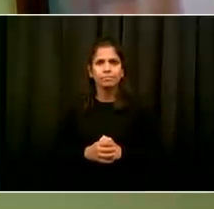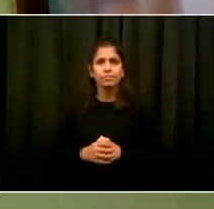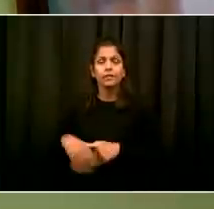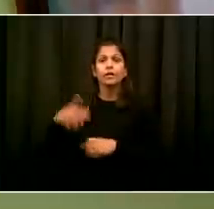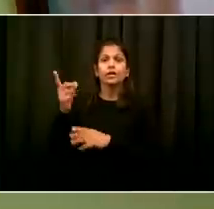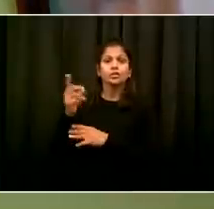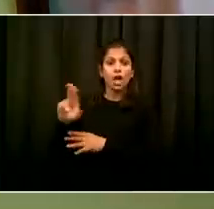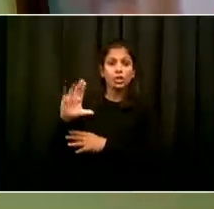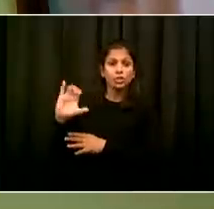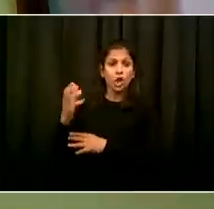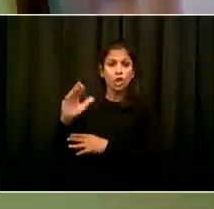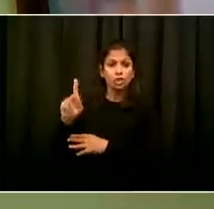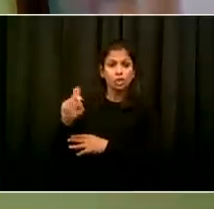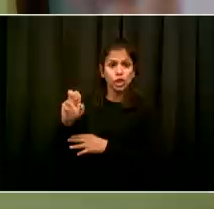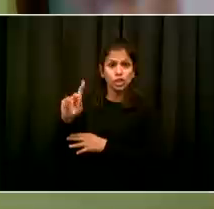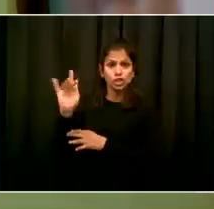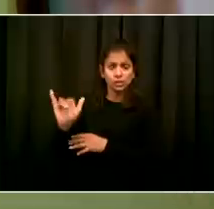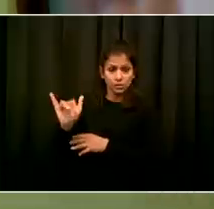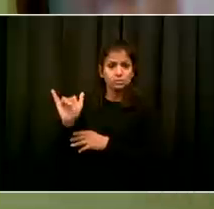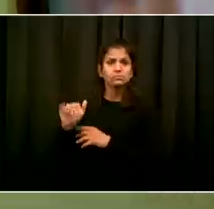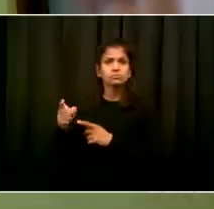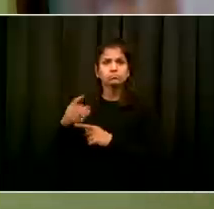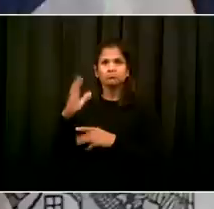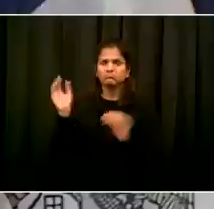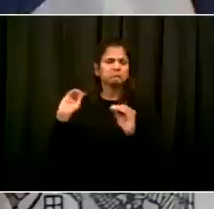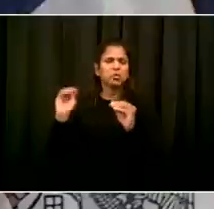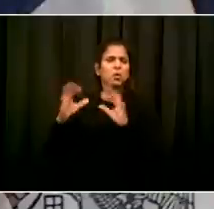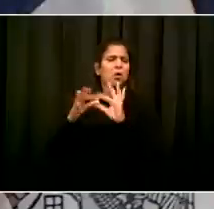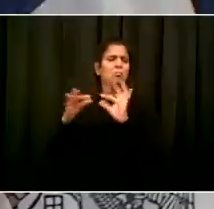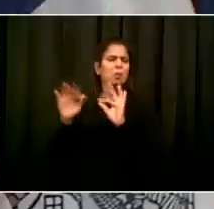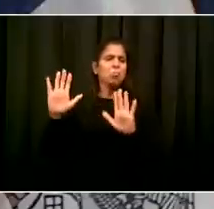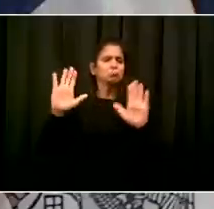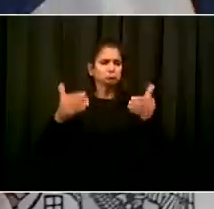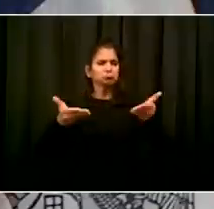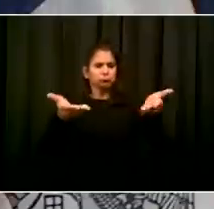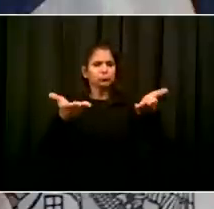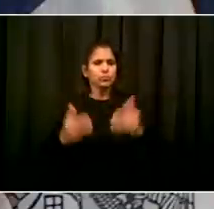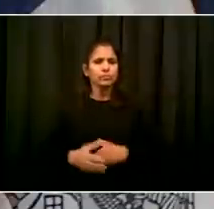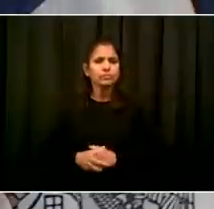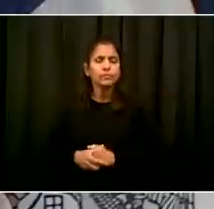Nothing to add to what's already been said, sir. Thank you, doctor. Go ahead, Gloria.